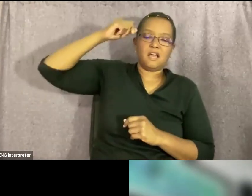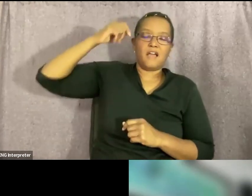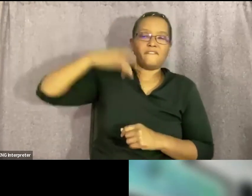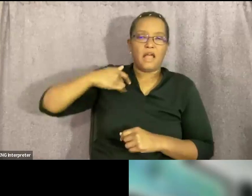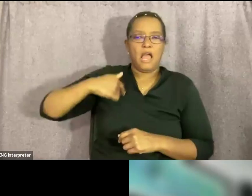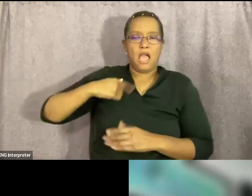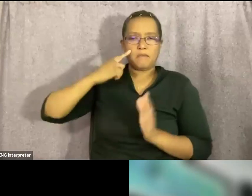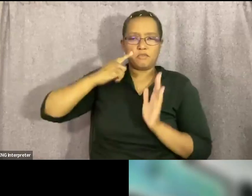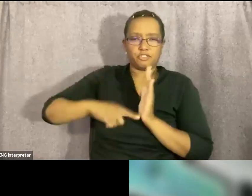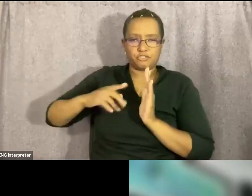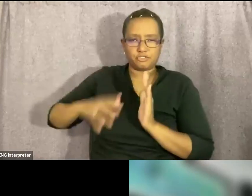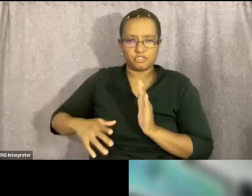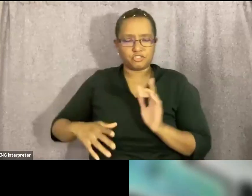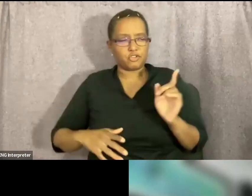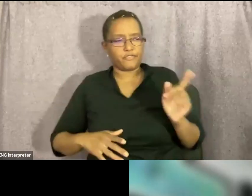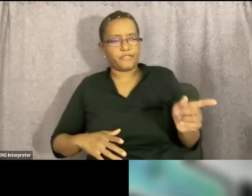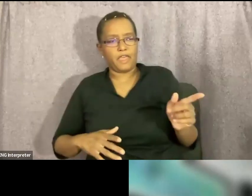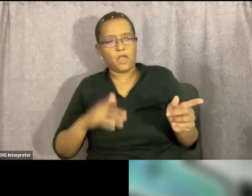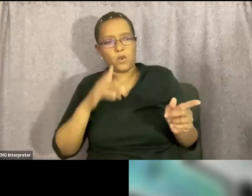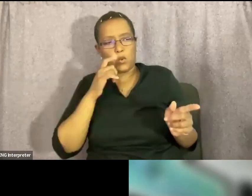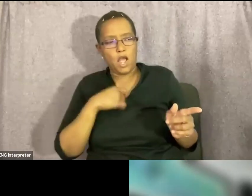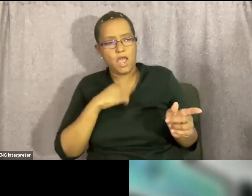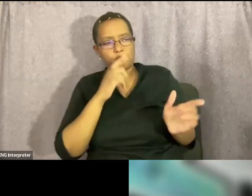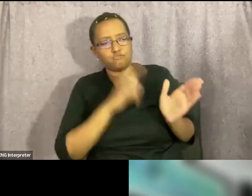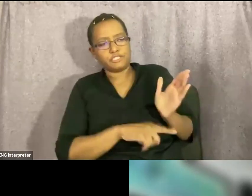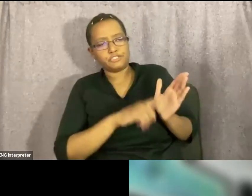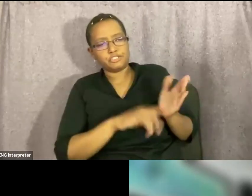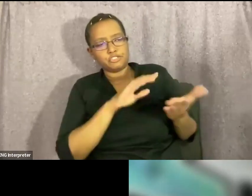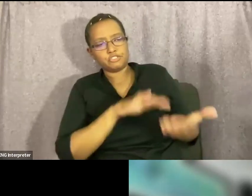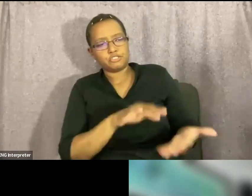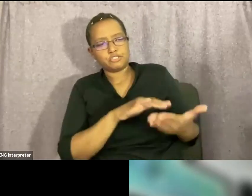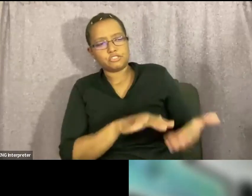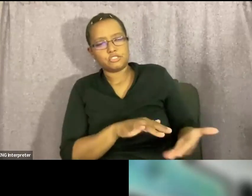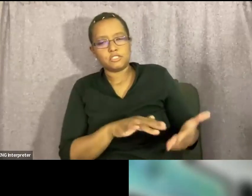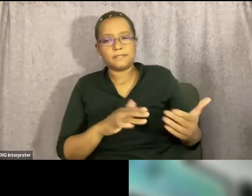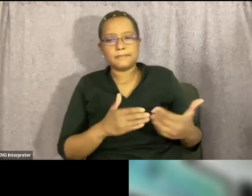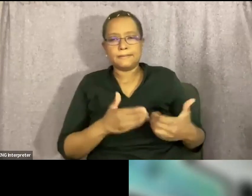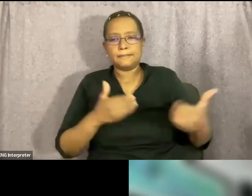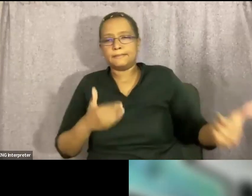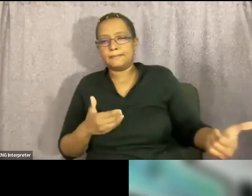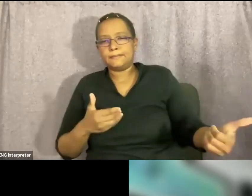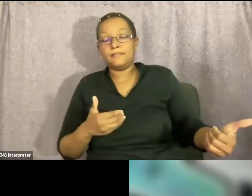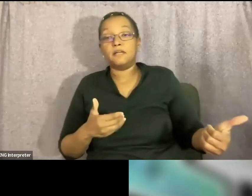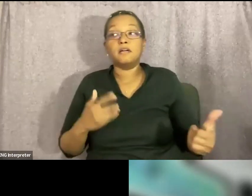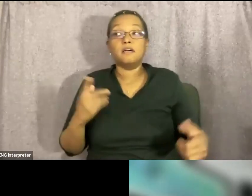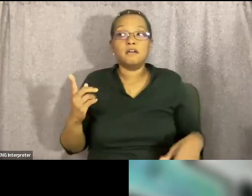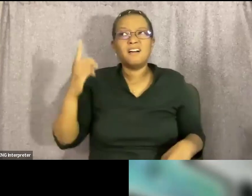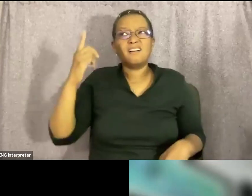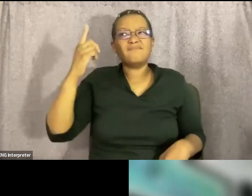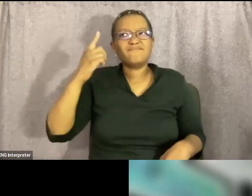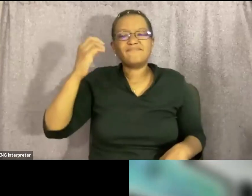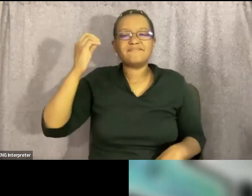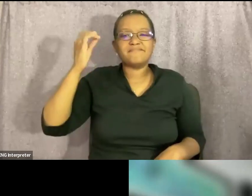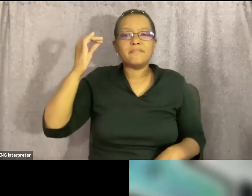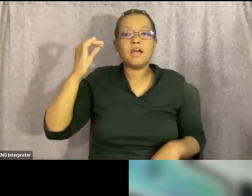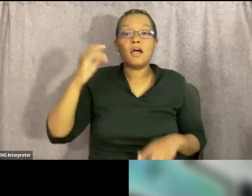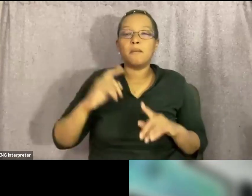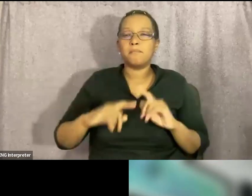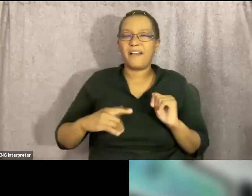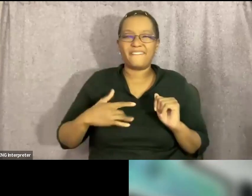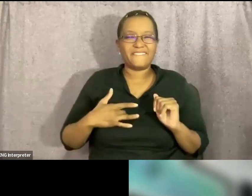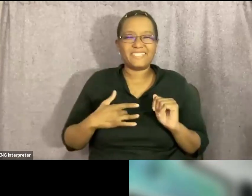to possibly volunteer, folks who might want to participate or have their information collected for the archive. I wanted